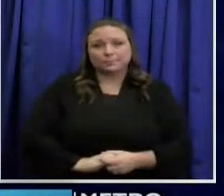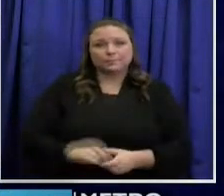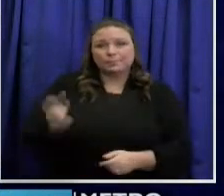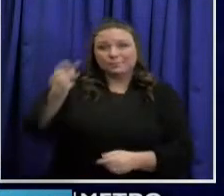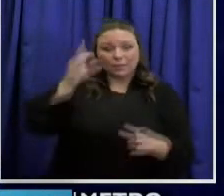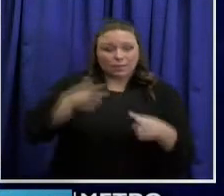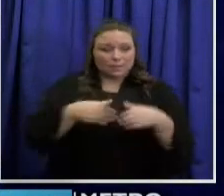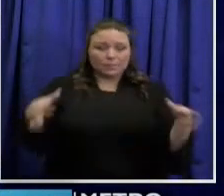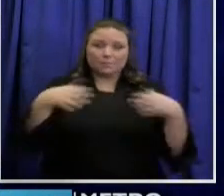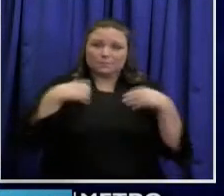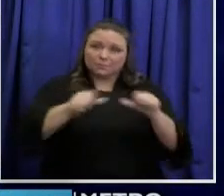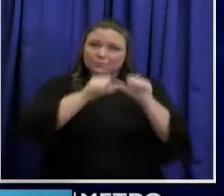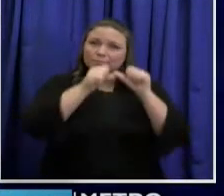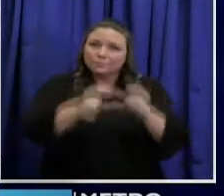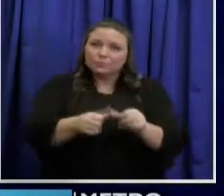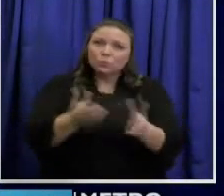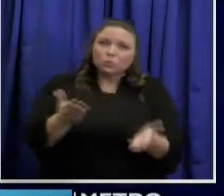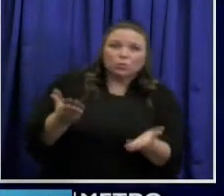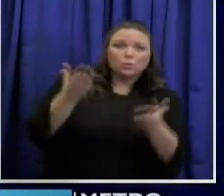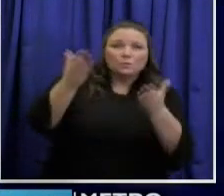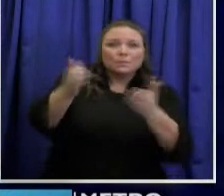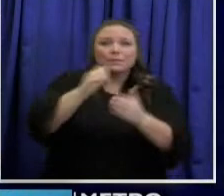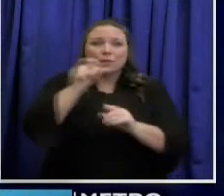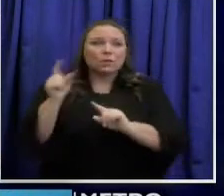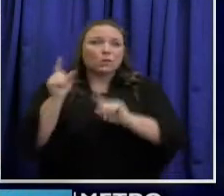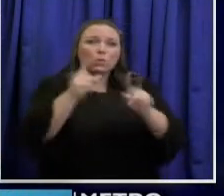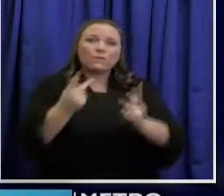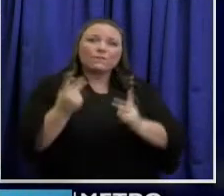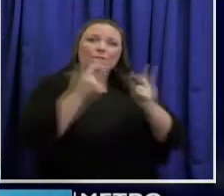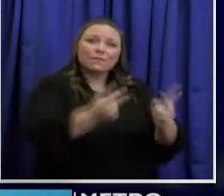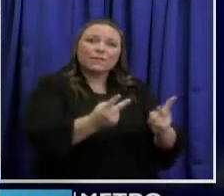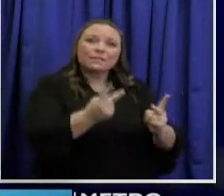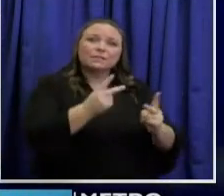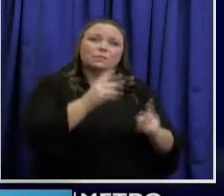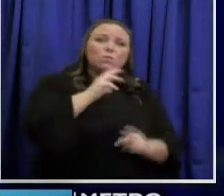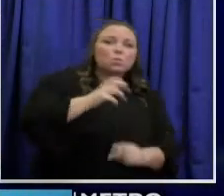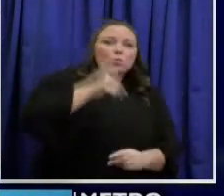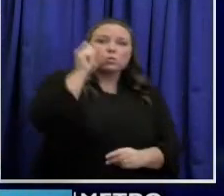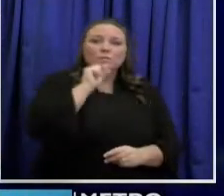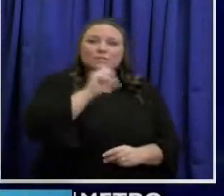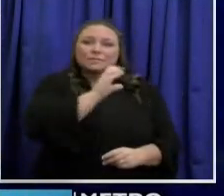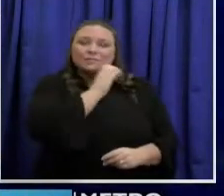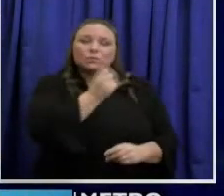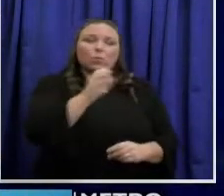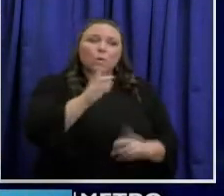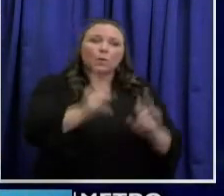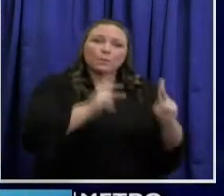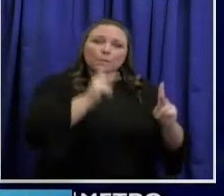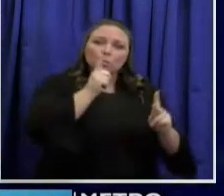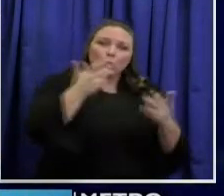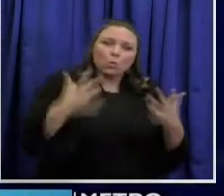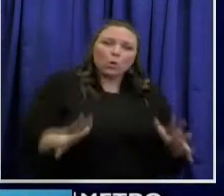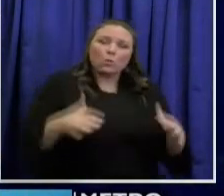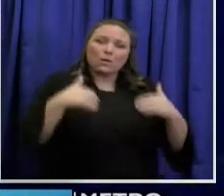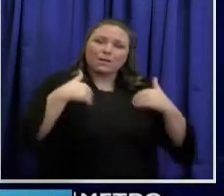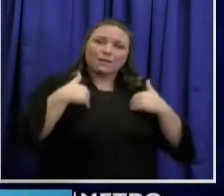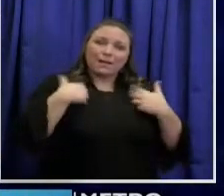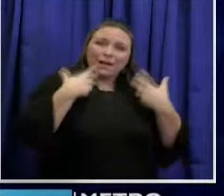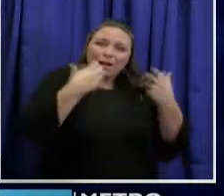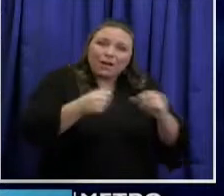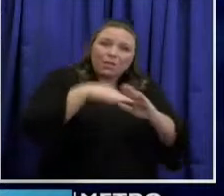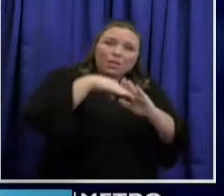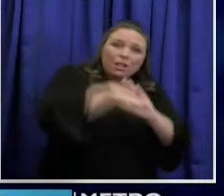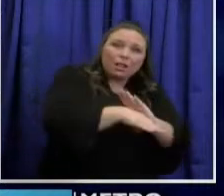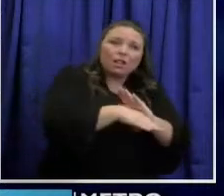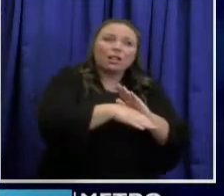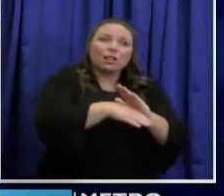public health continues to recommend against visiting at-risk relatives and urges that people isolate and get tested before gathering